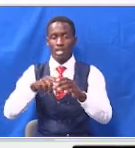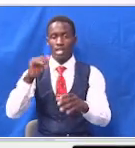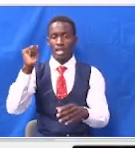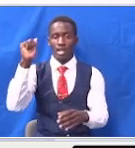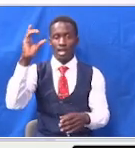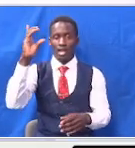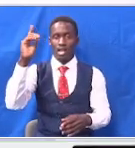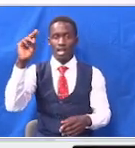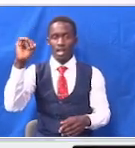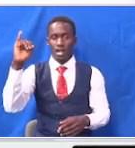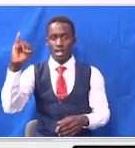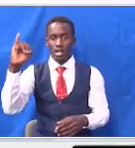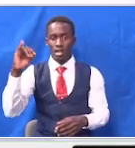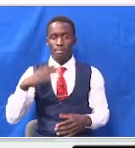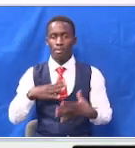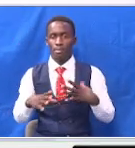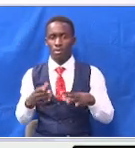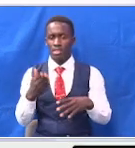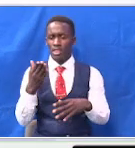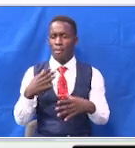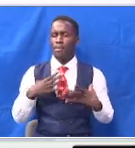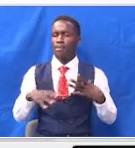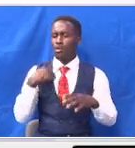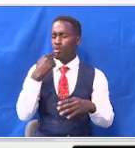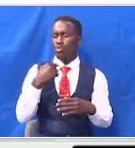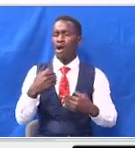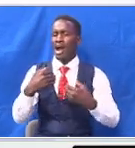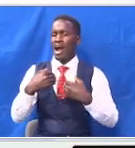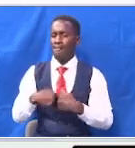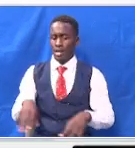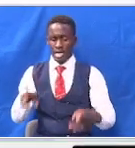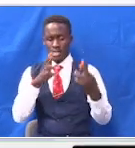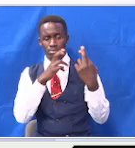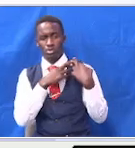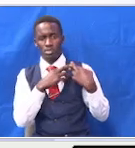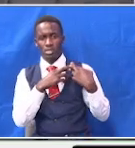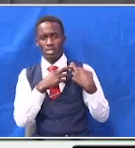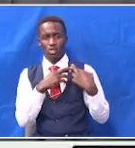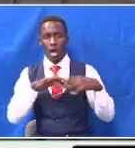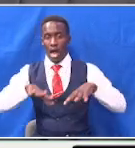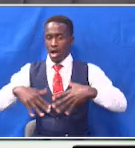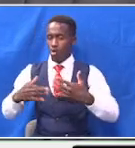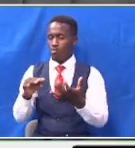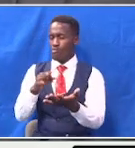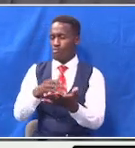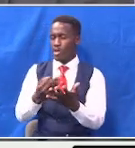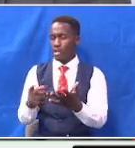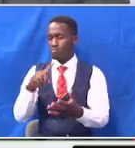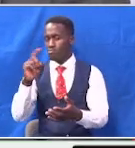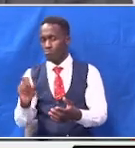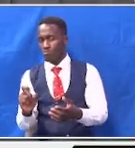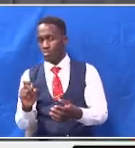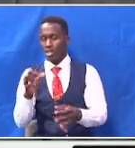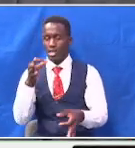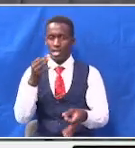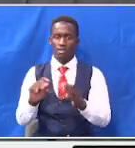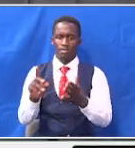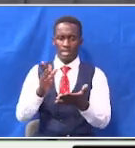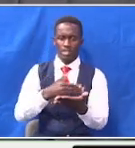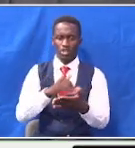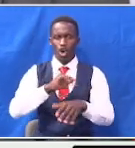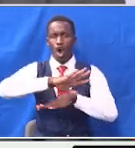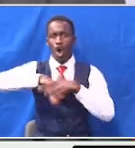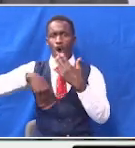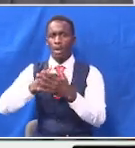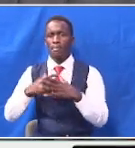who were assigned to do something called due diligence. How did they fail? Because even if they have been cancelled, all those people who have been